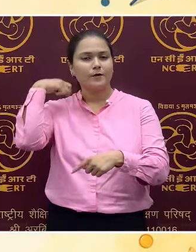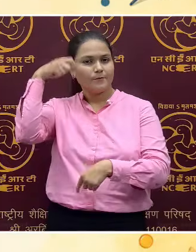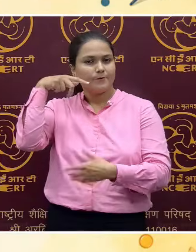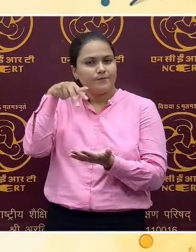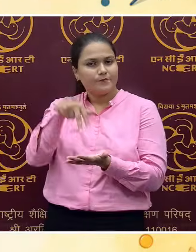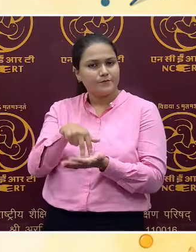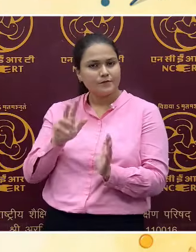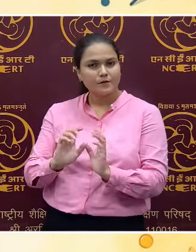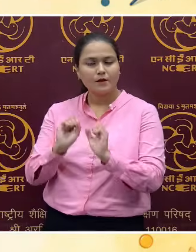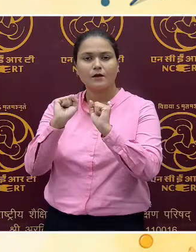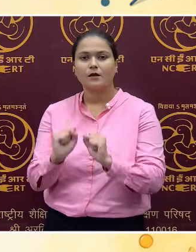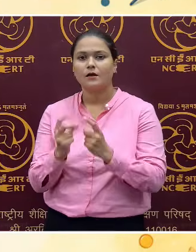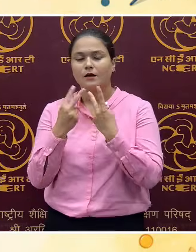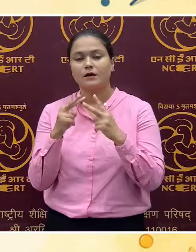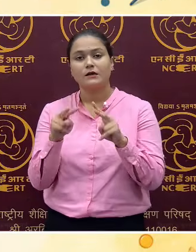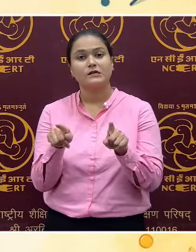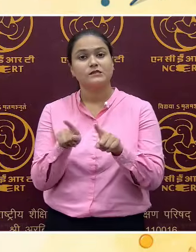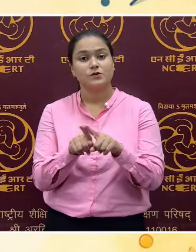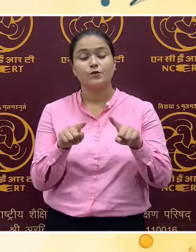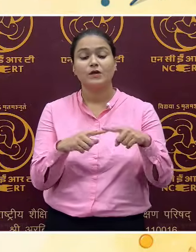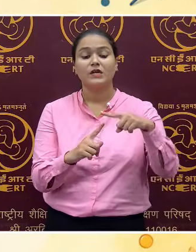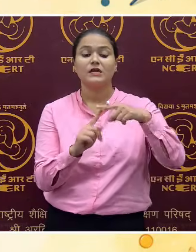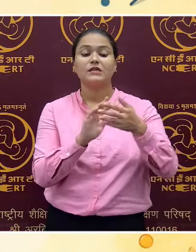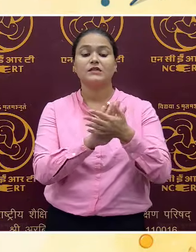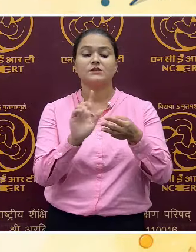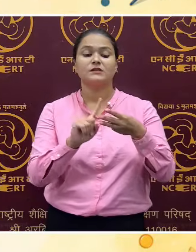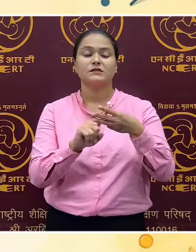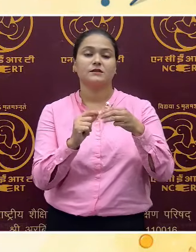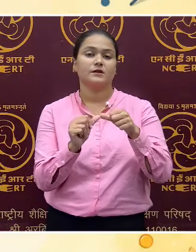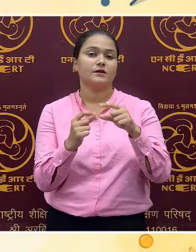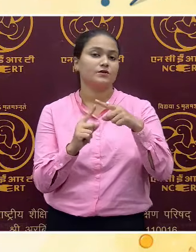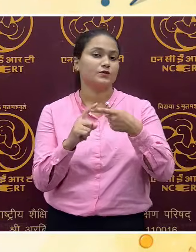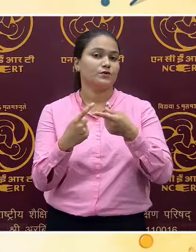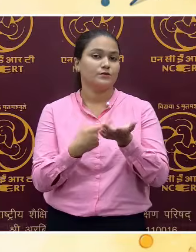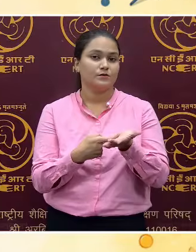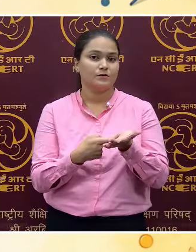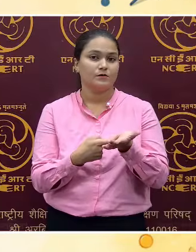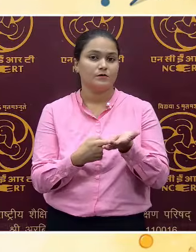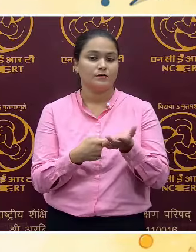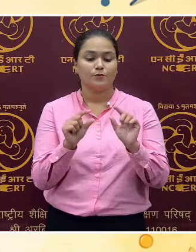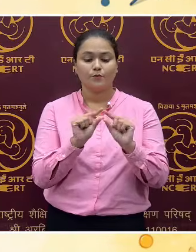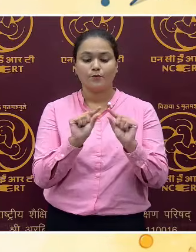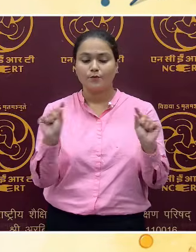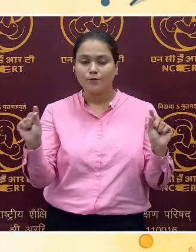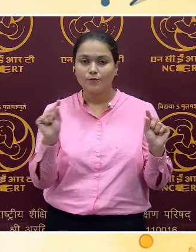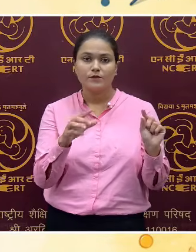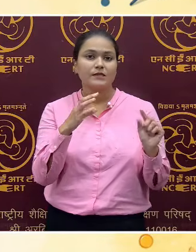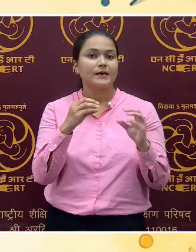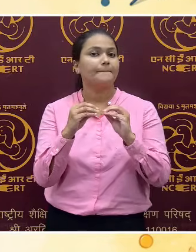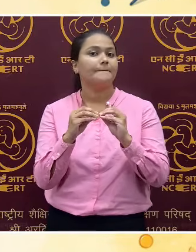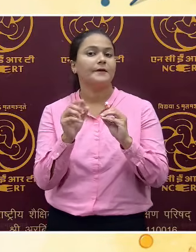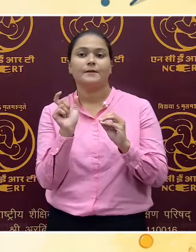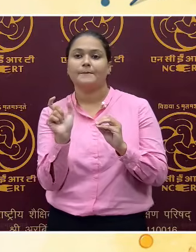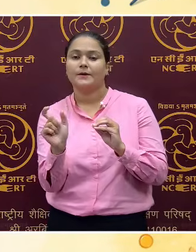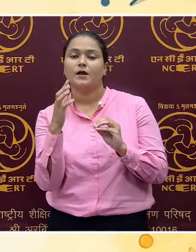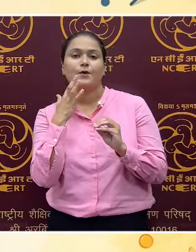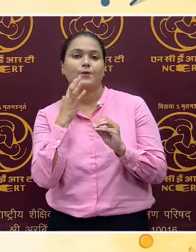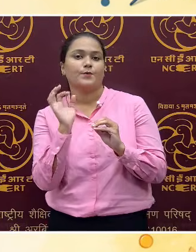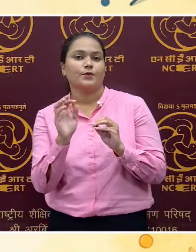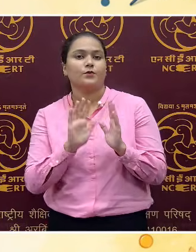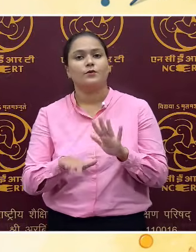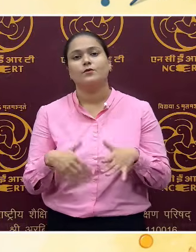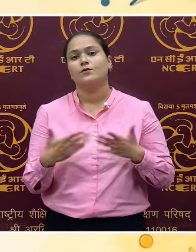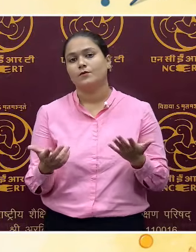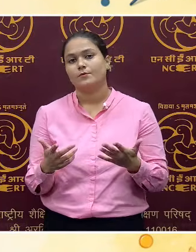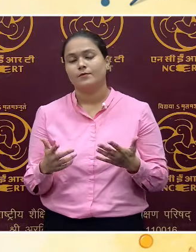the theatre would be reached by him. So, the auxiliary verb be becomes very important whenever there is a modal